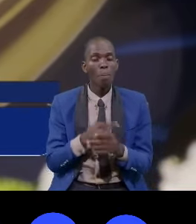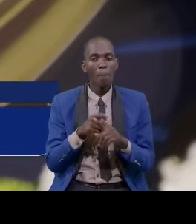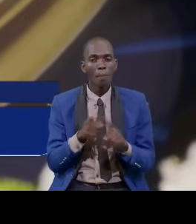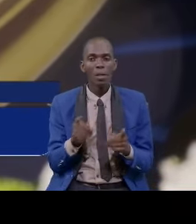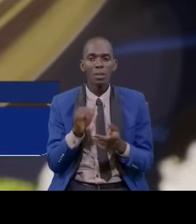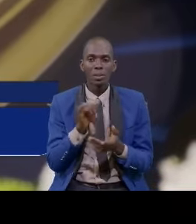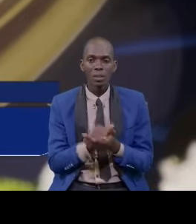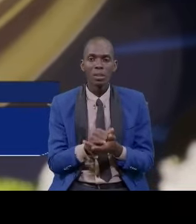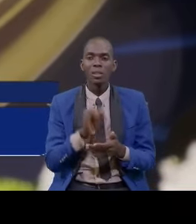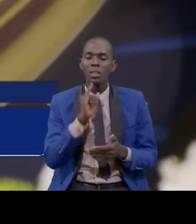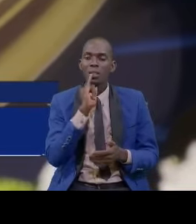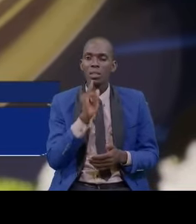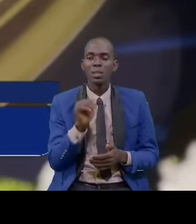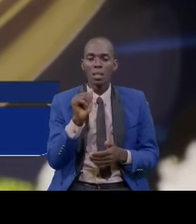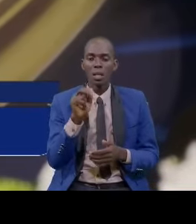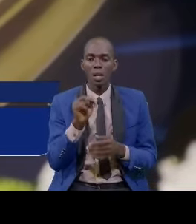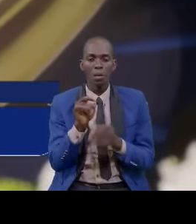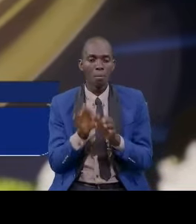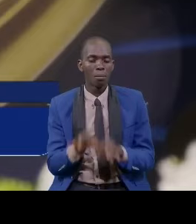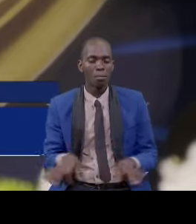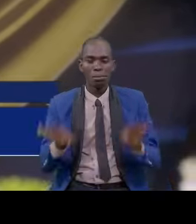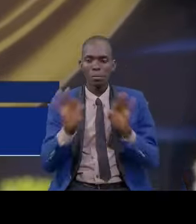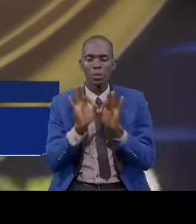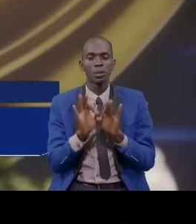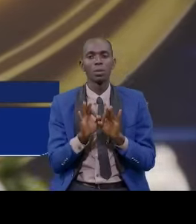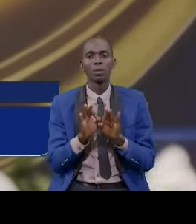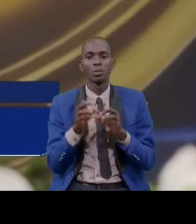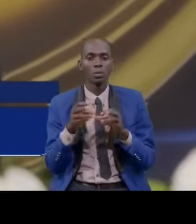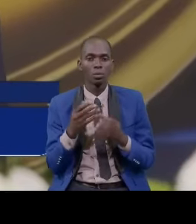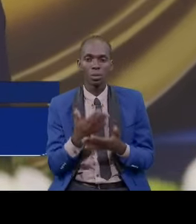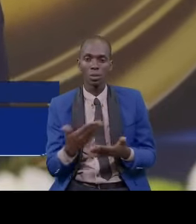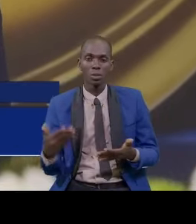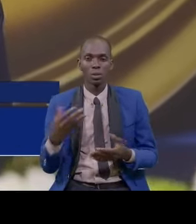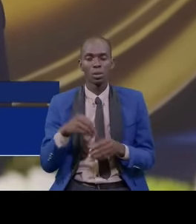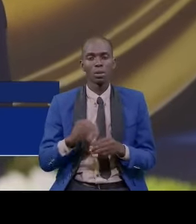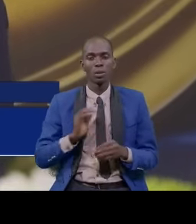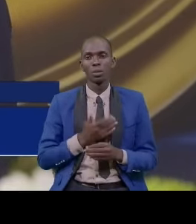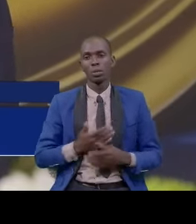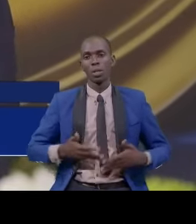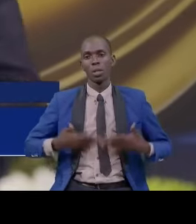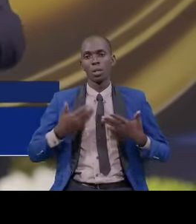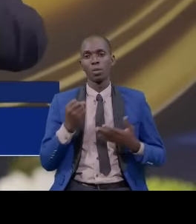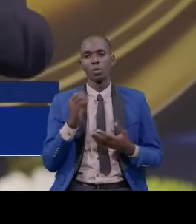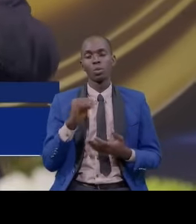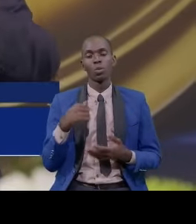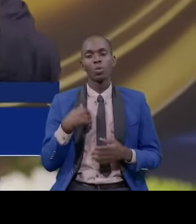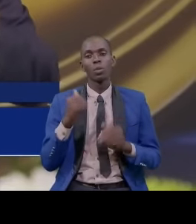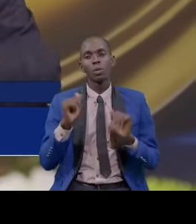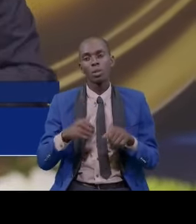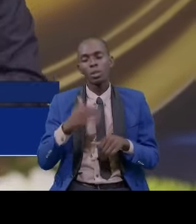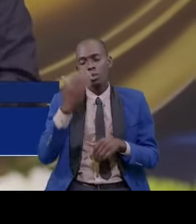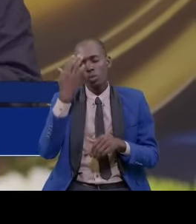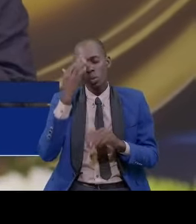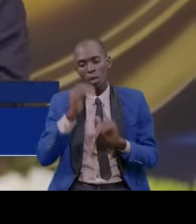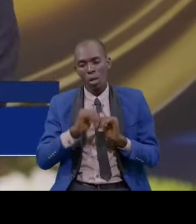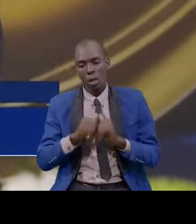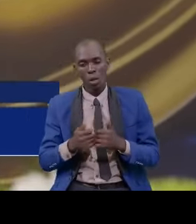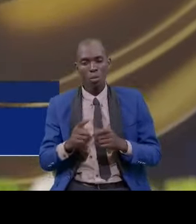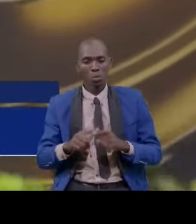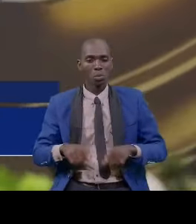important part of our life, so that we will know how to live and how to preserve